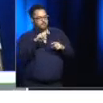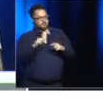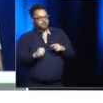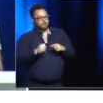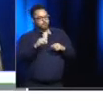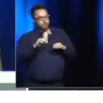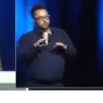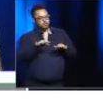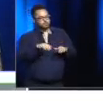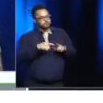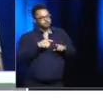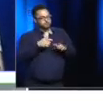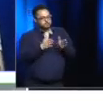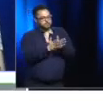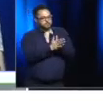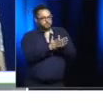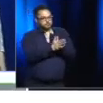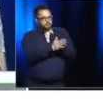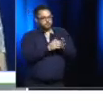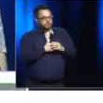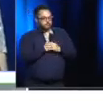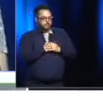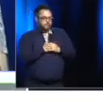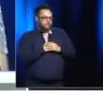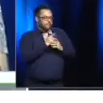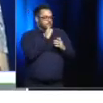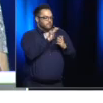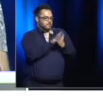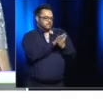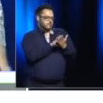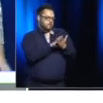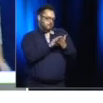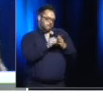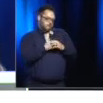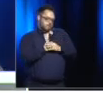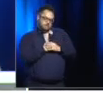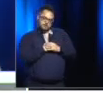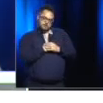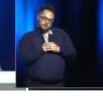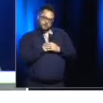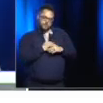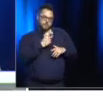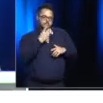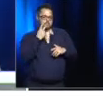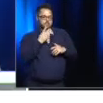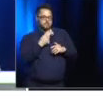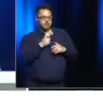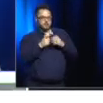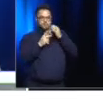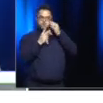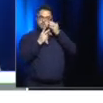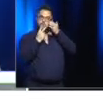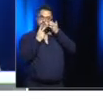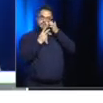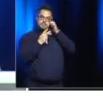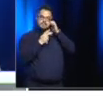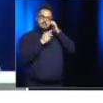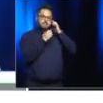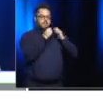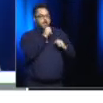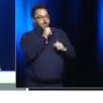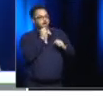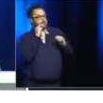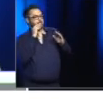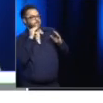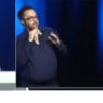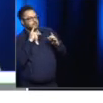is coming from seals. It's a really nice example of how you get sort of unexpected consequences of going